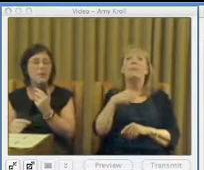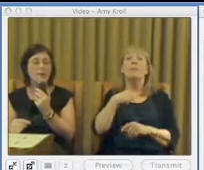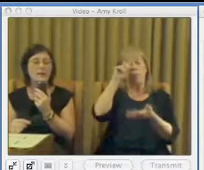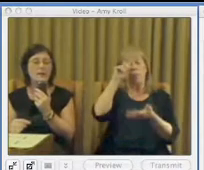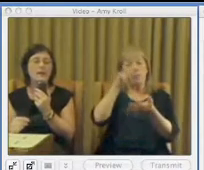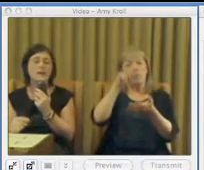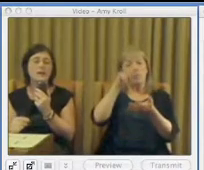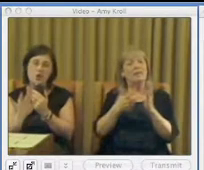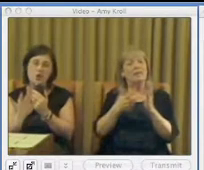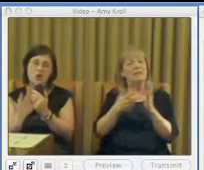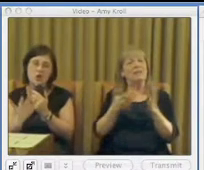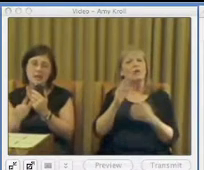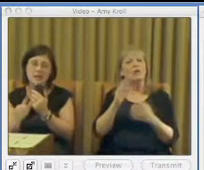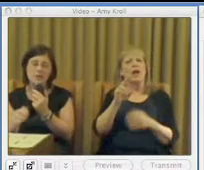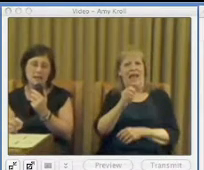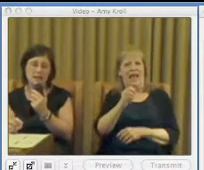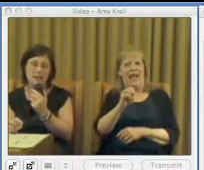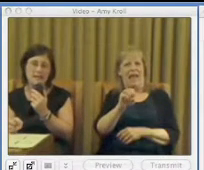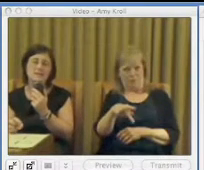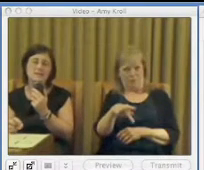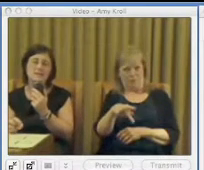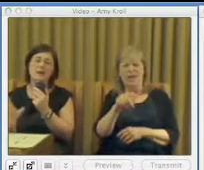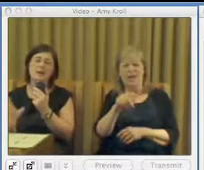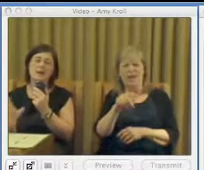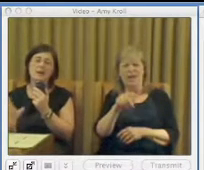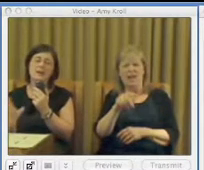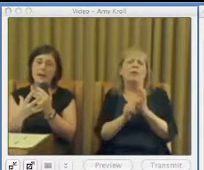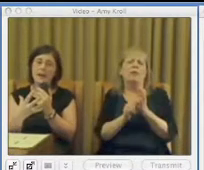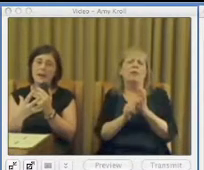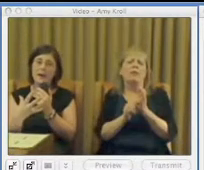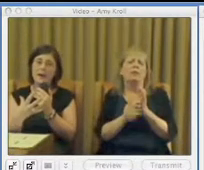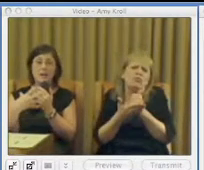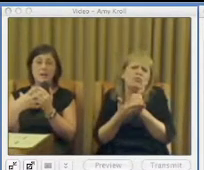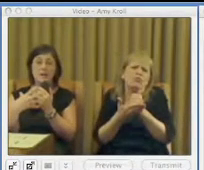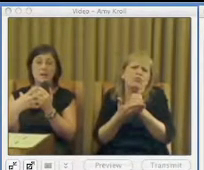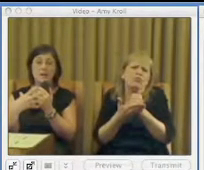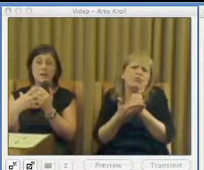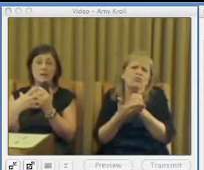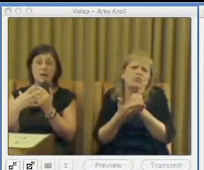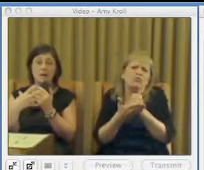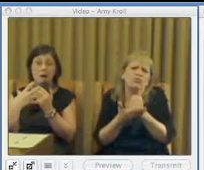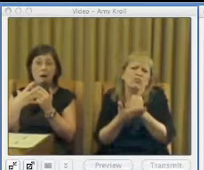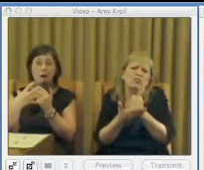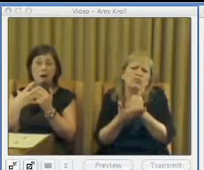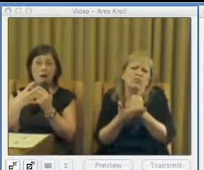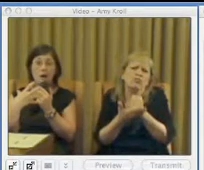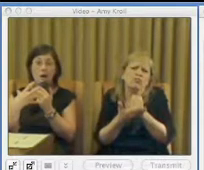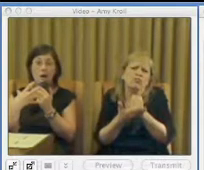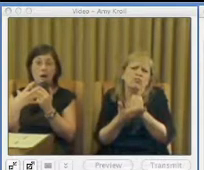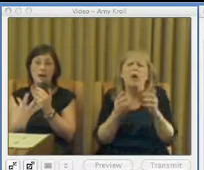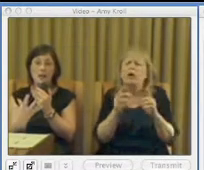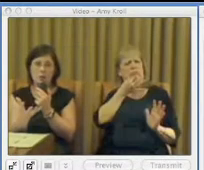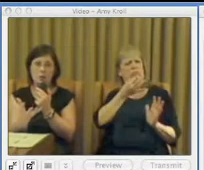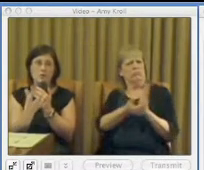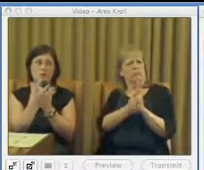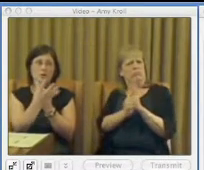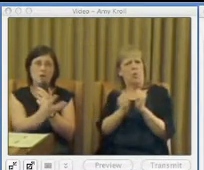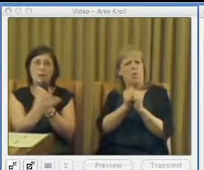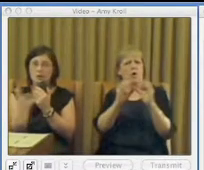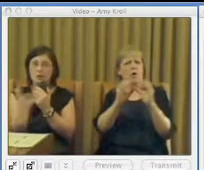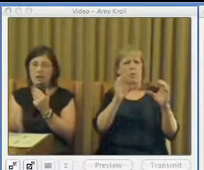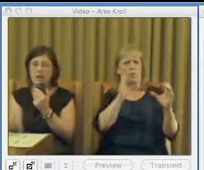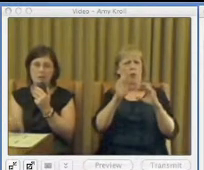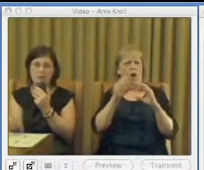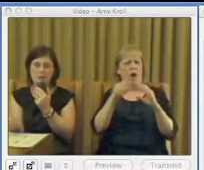you. But not help in that paternalistic way, but to help as in, I'm an expert in communication and I